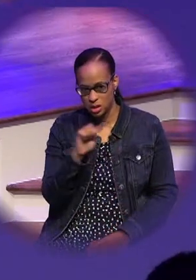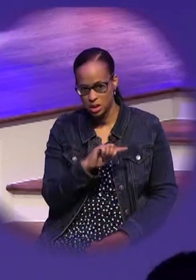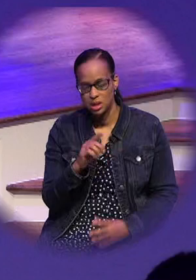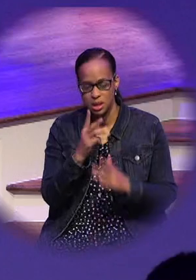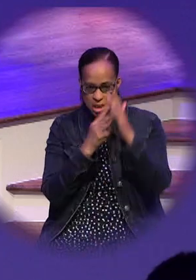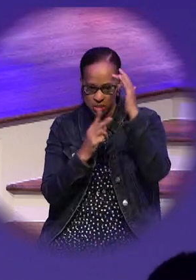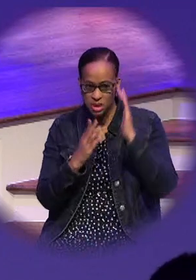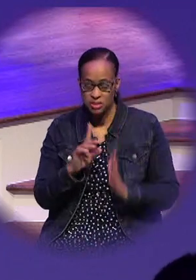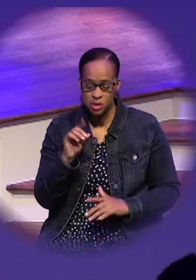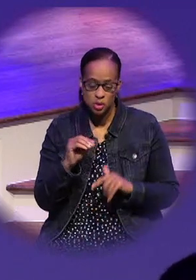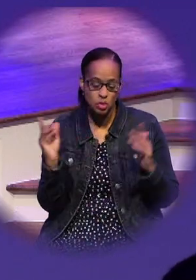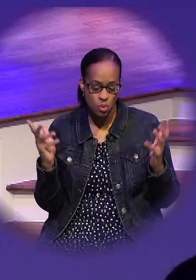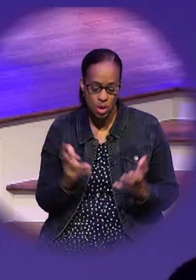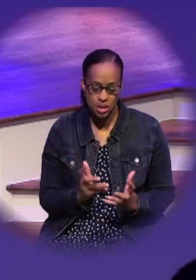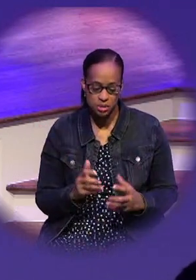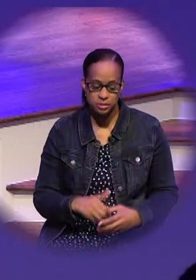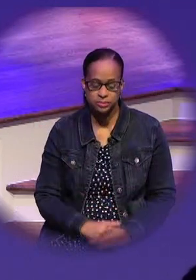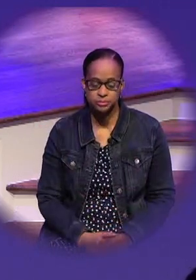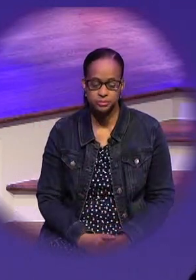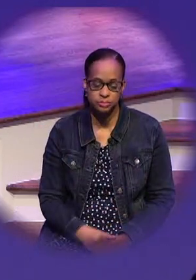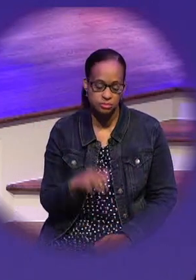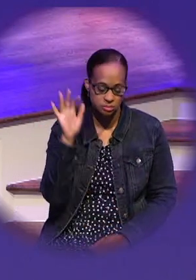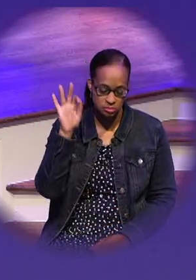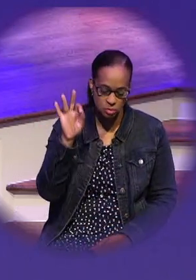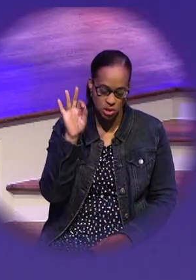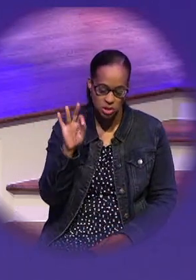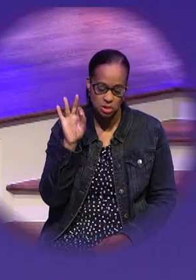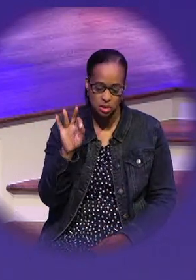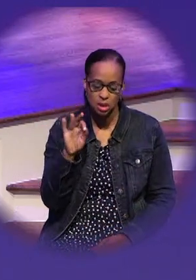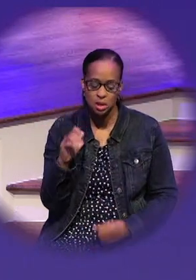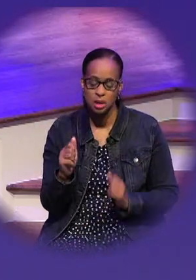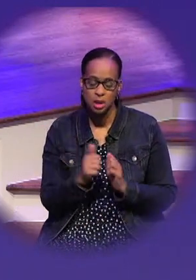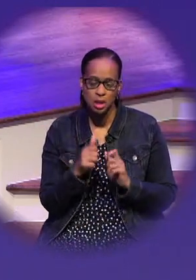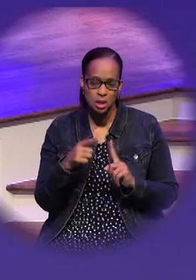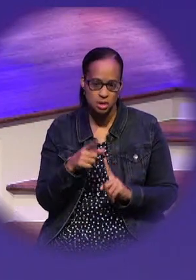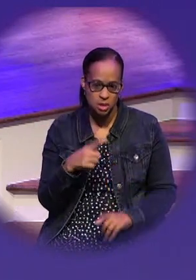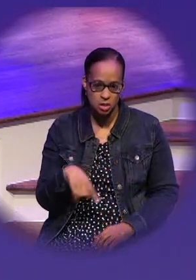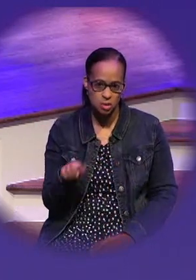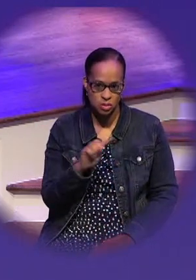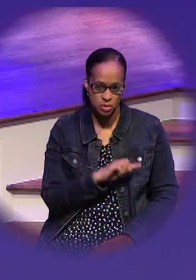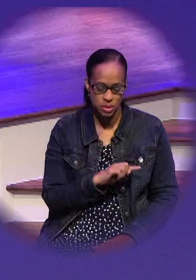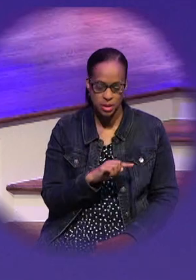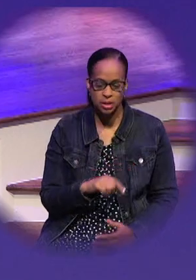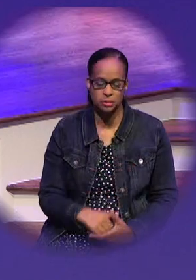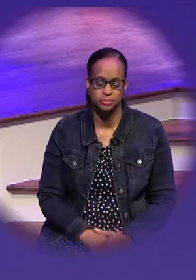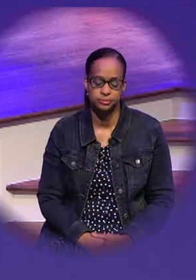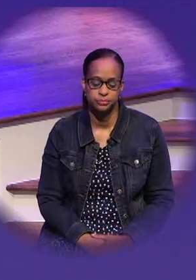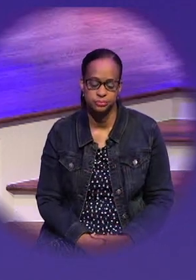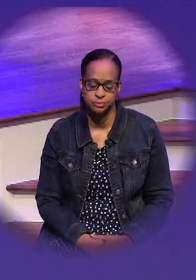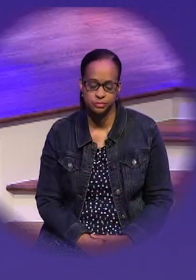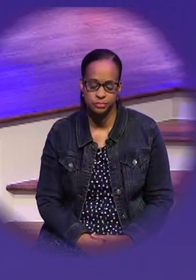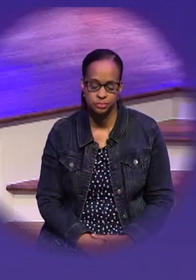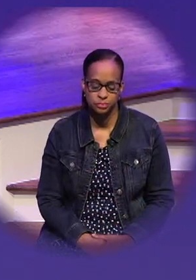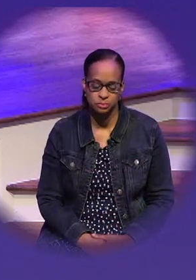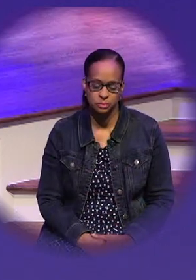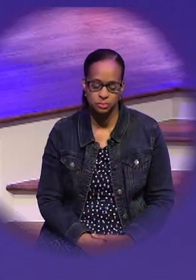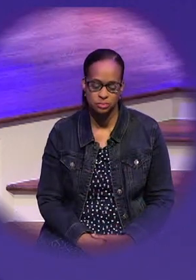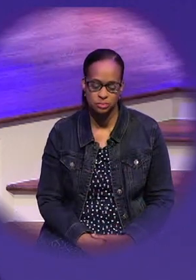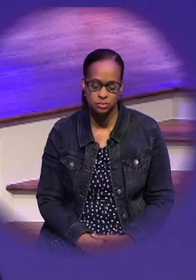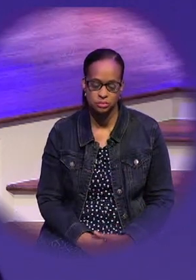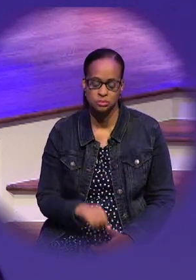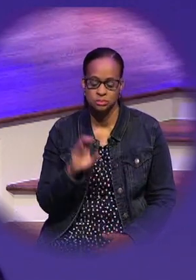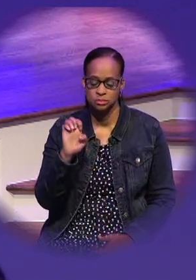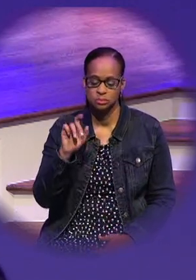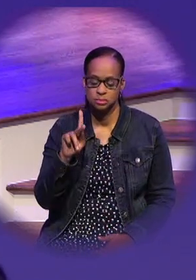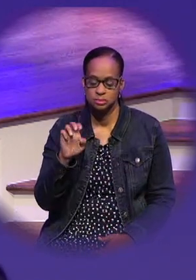to do what? Preach a sermon to dry bones. And I imagine Ezekiel